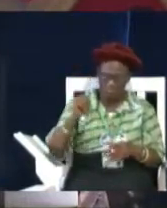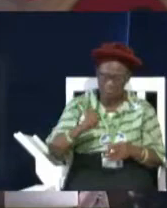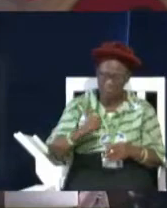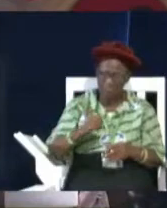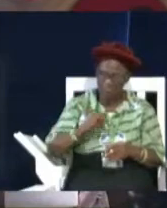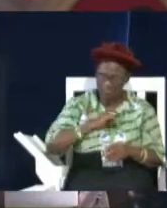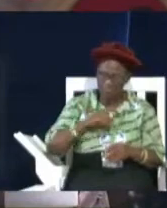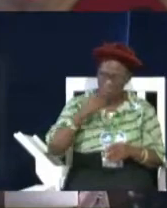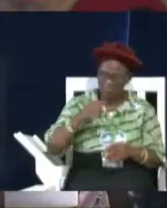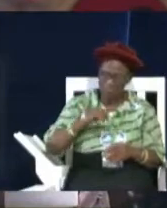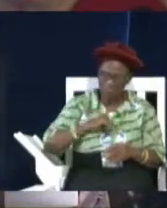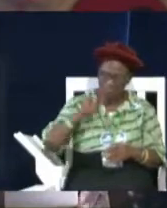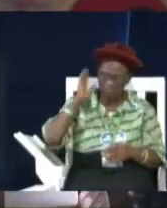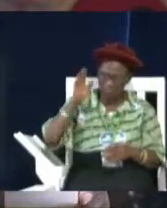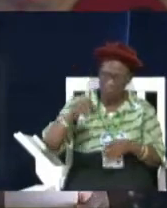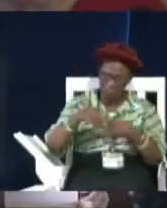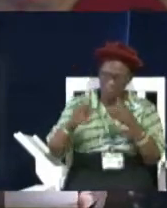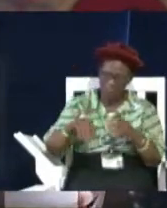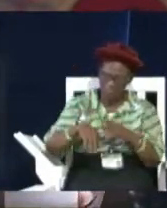mountain.